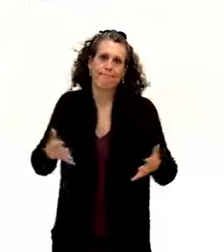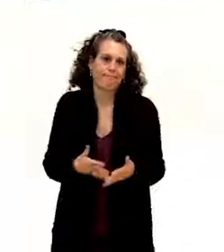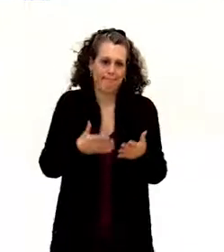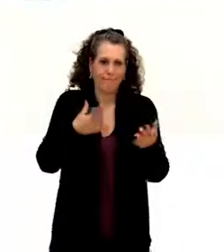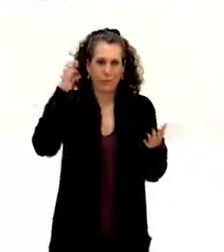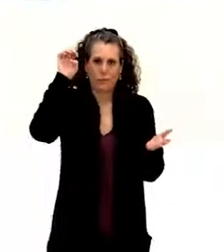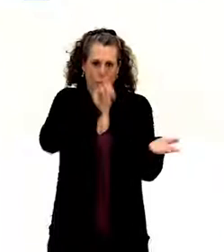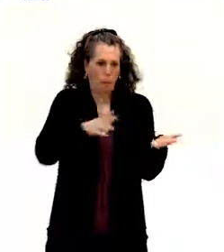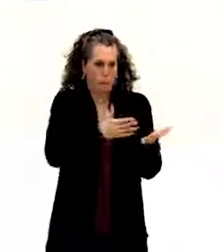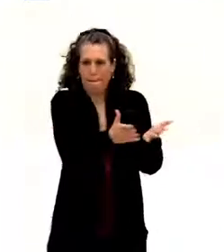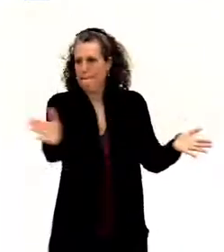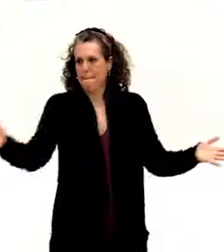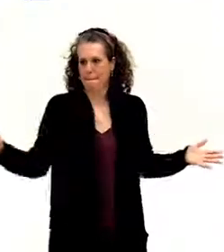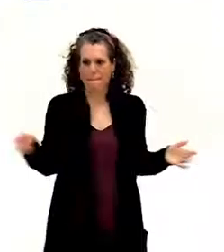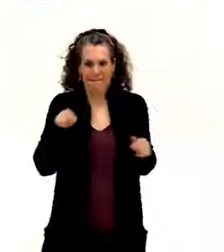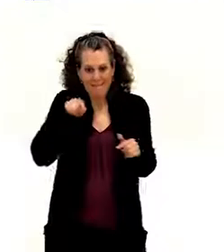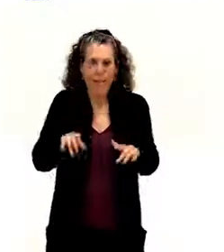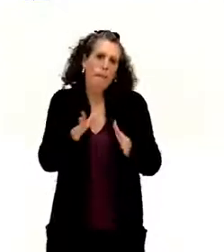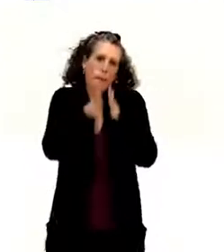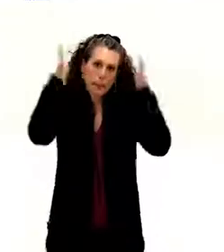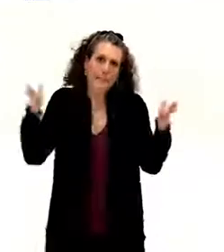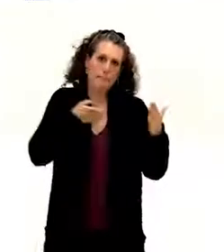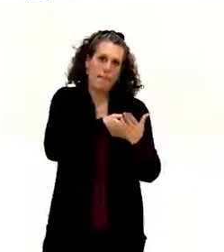across the European Union.